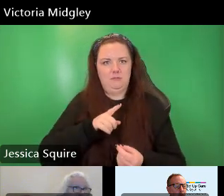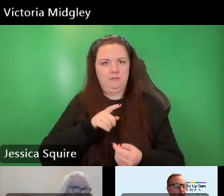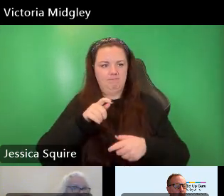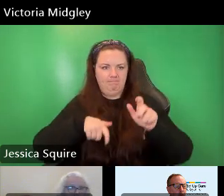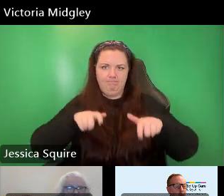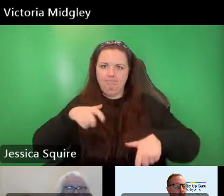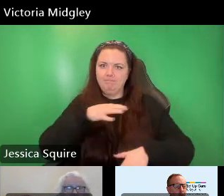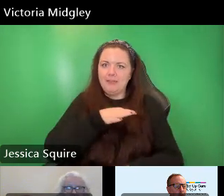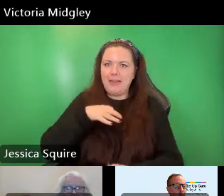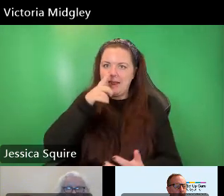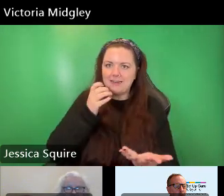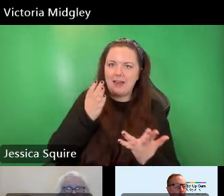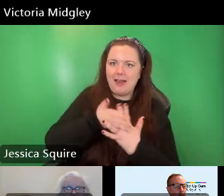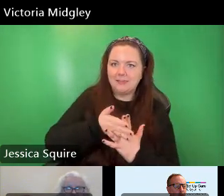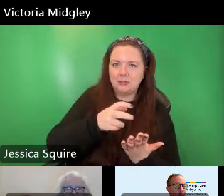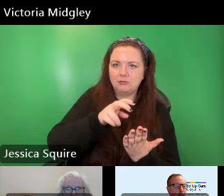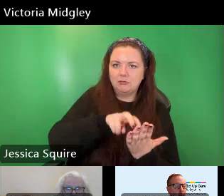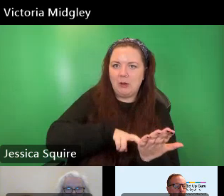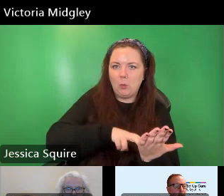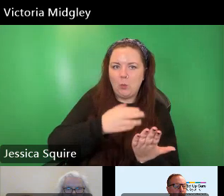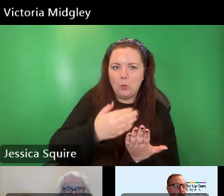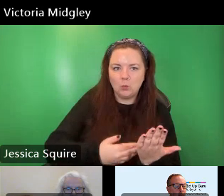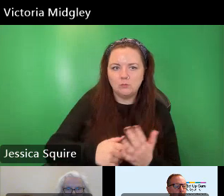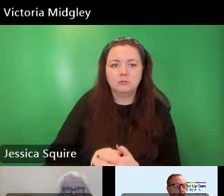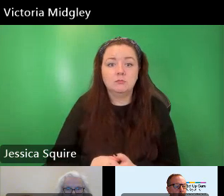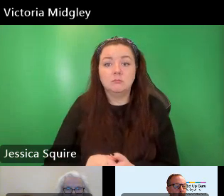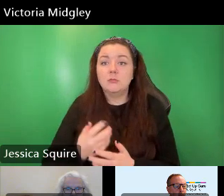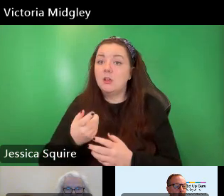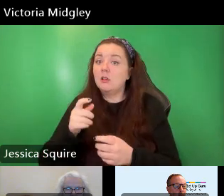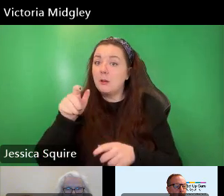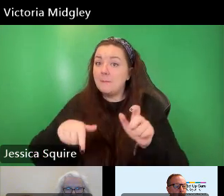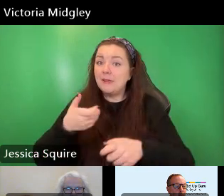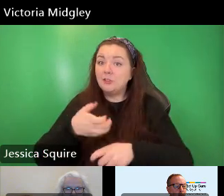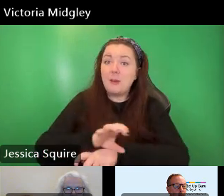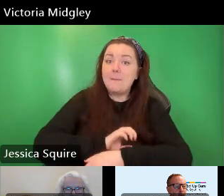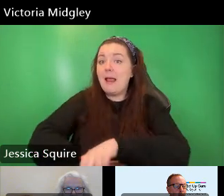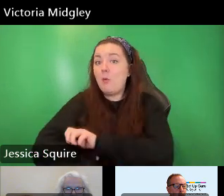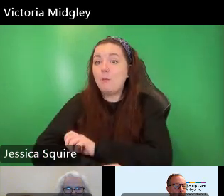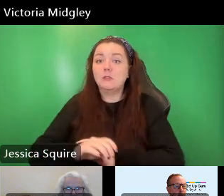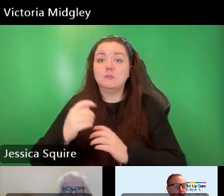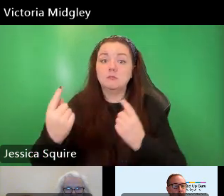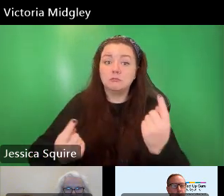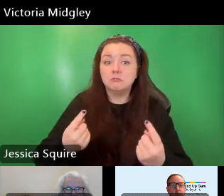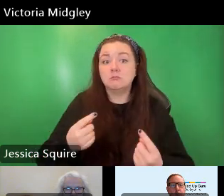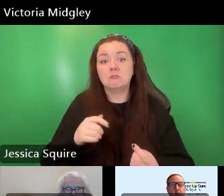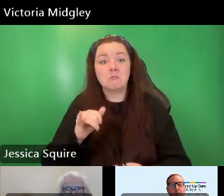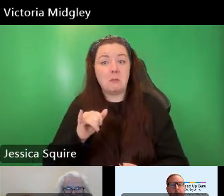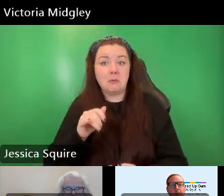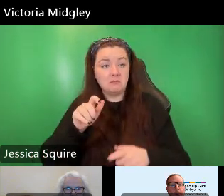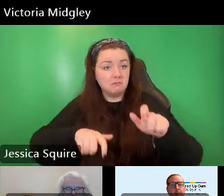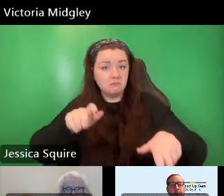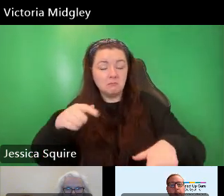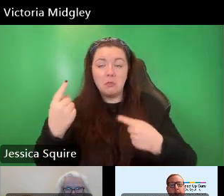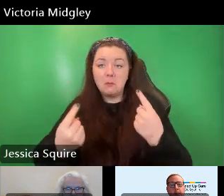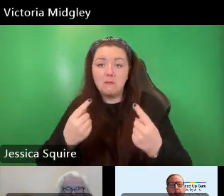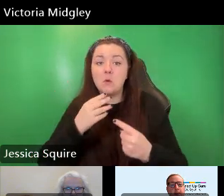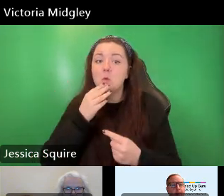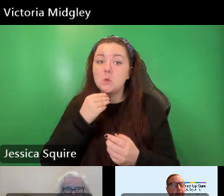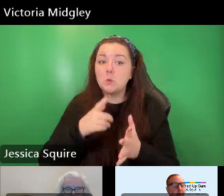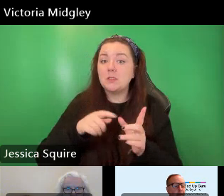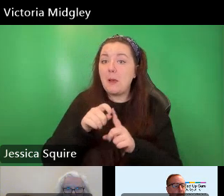patient empowerment, and some of you may be using the NHS app or various apps, applications to assist with